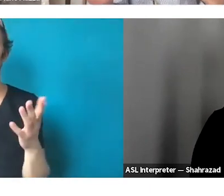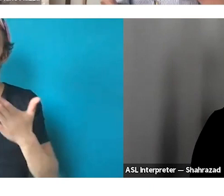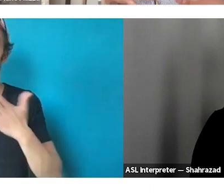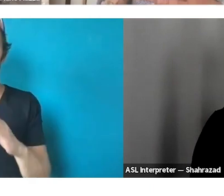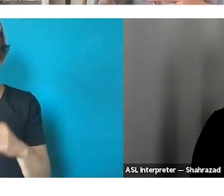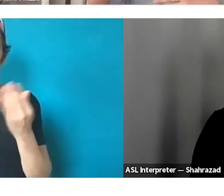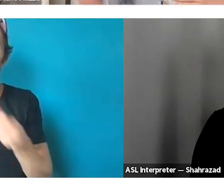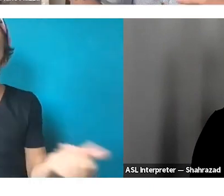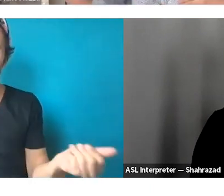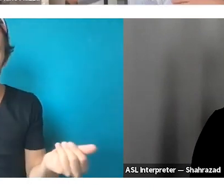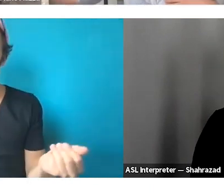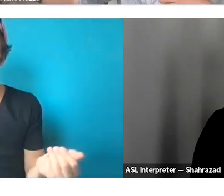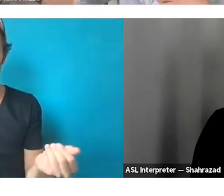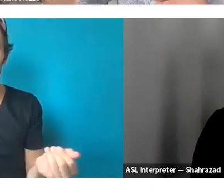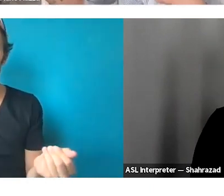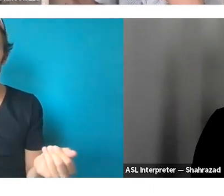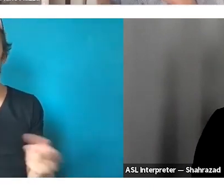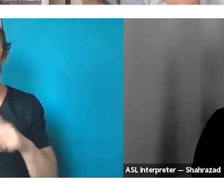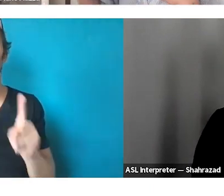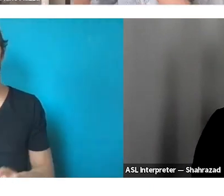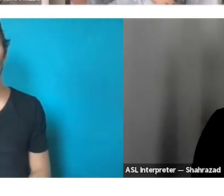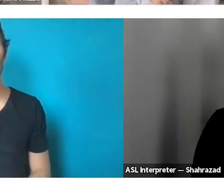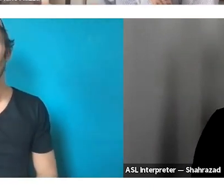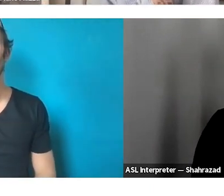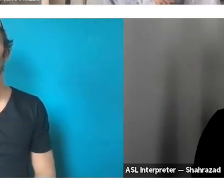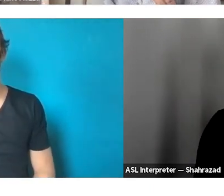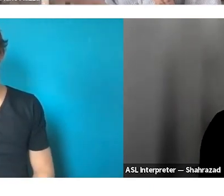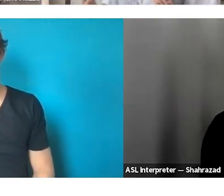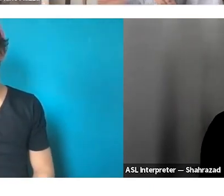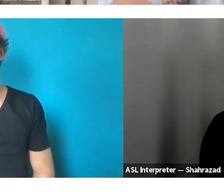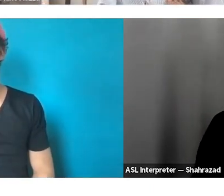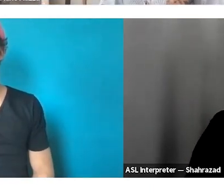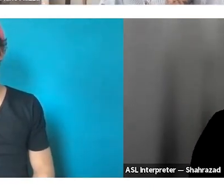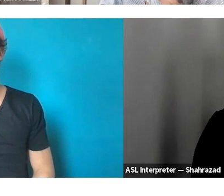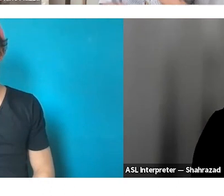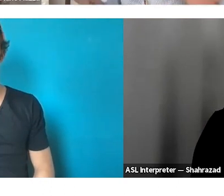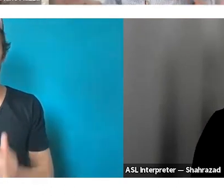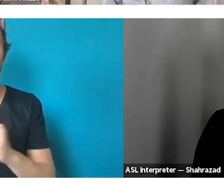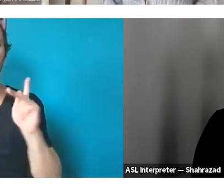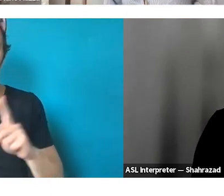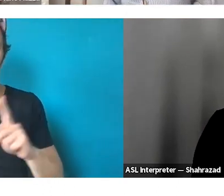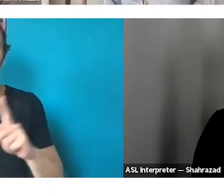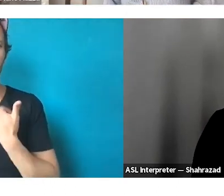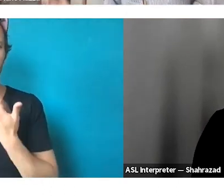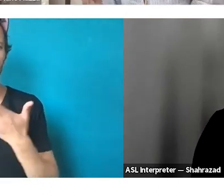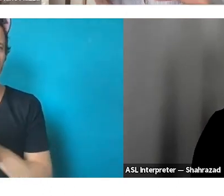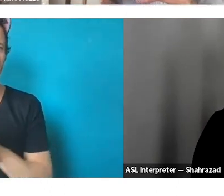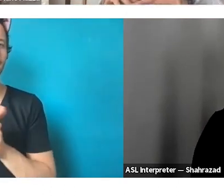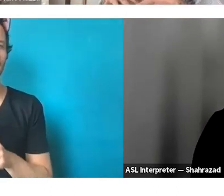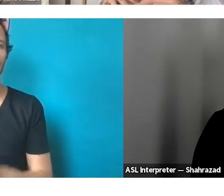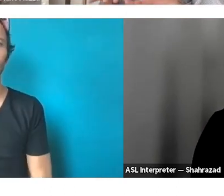the top of my head, but I think by like 2050, like the majority of the world's populations will live in urban environments. So it's like, how do we actually